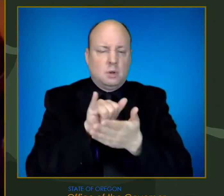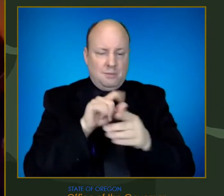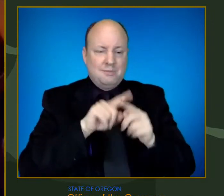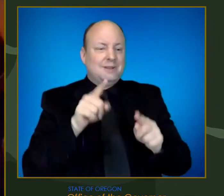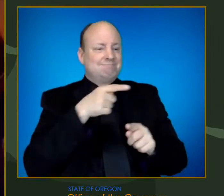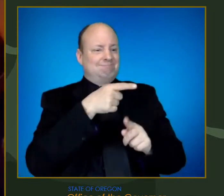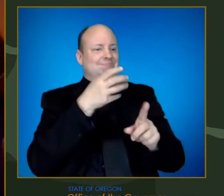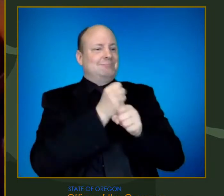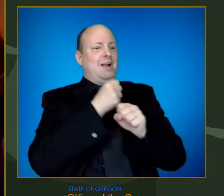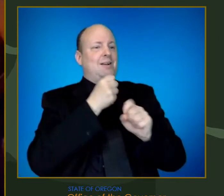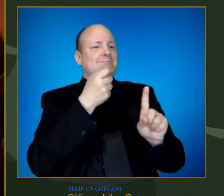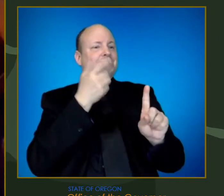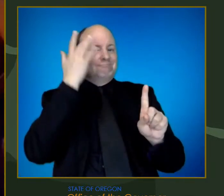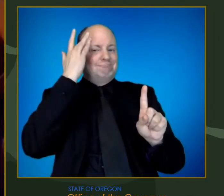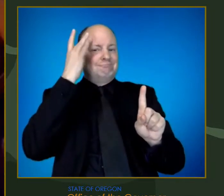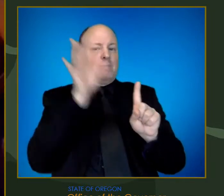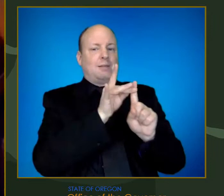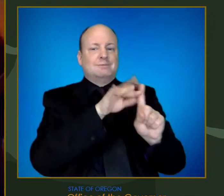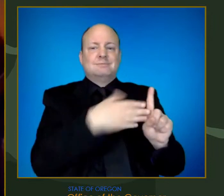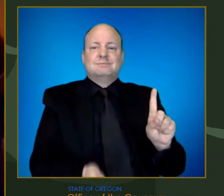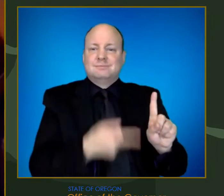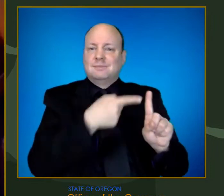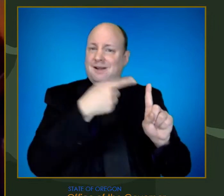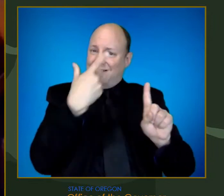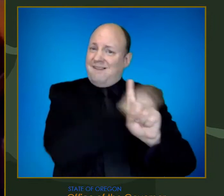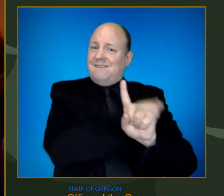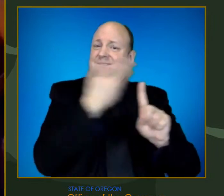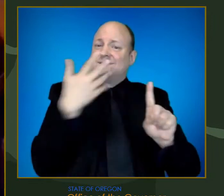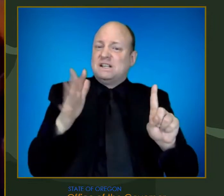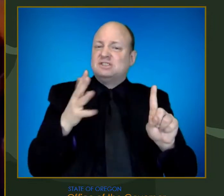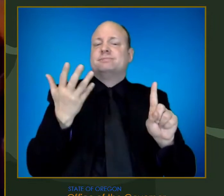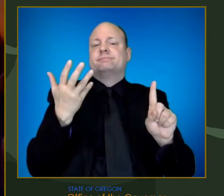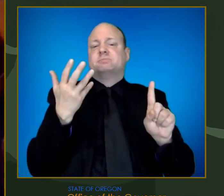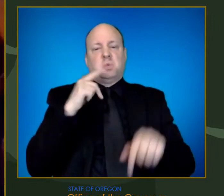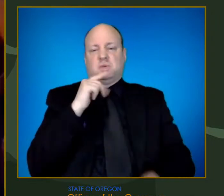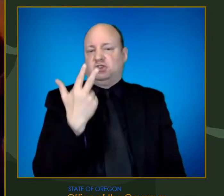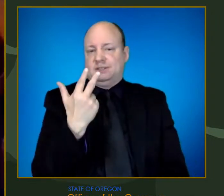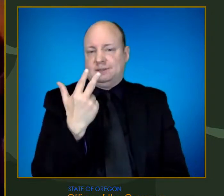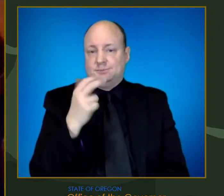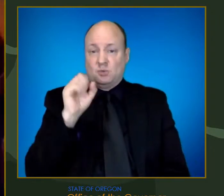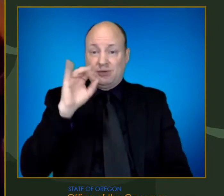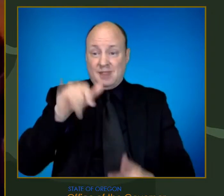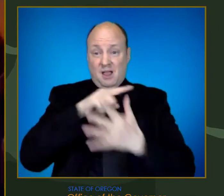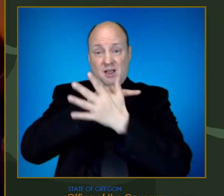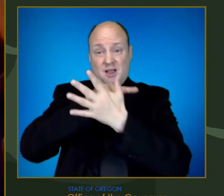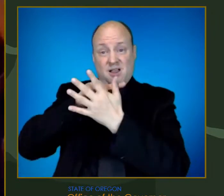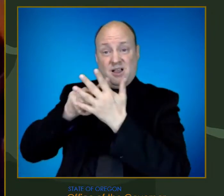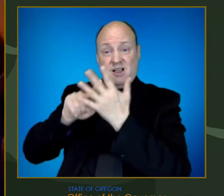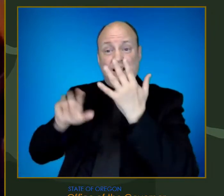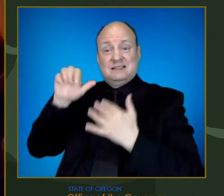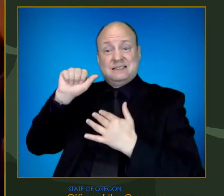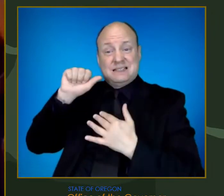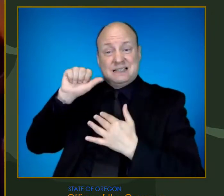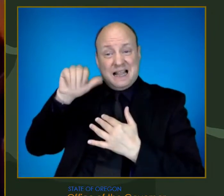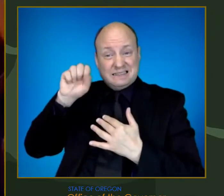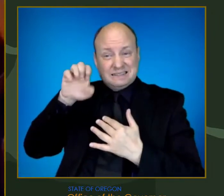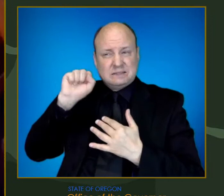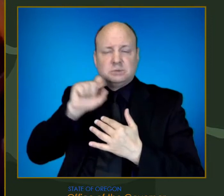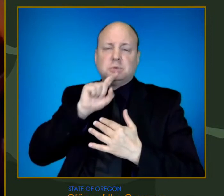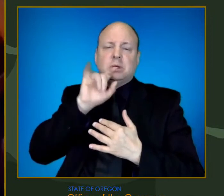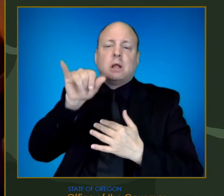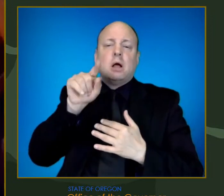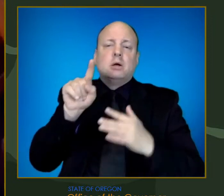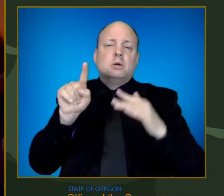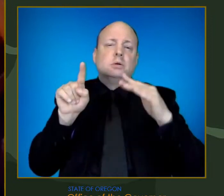CDC released some national data on that. These cases represent a very small number of the people who were vaccinated. They